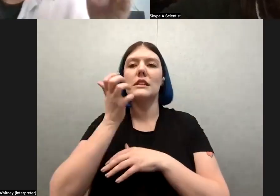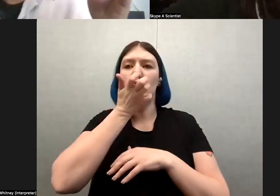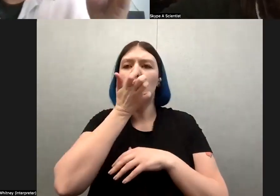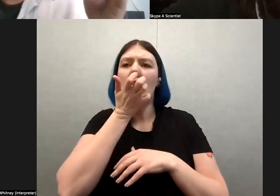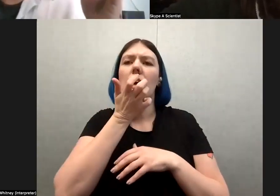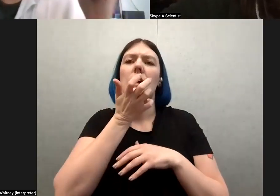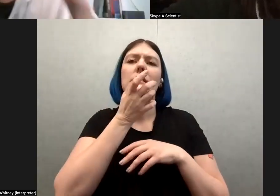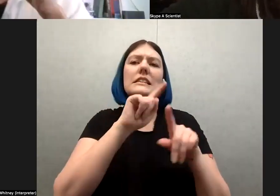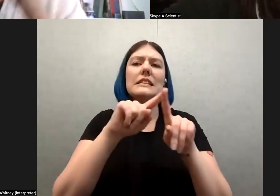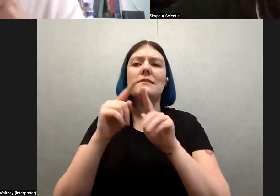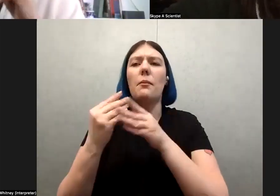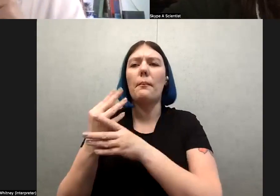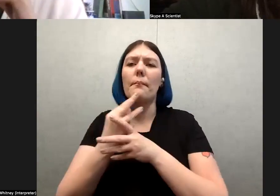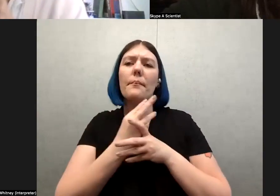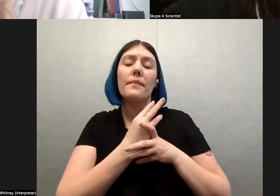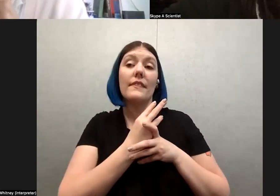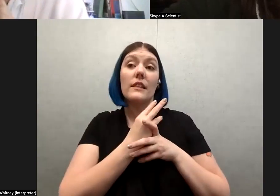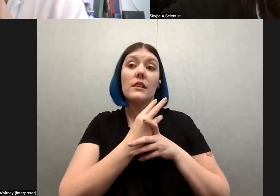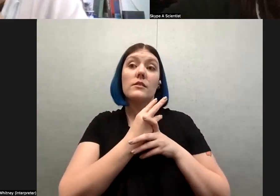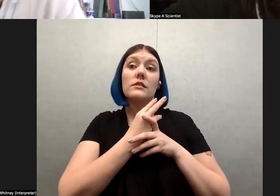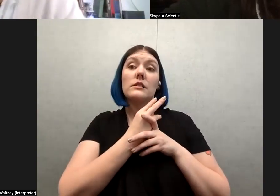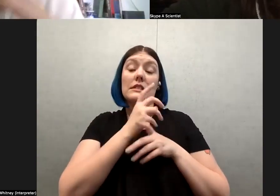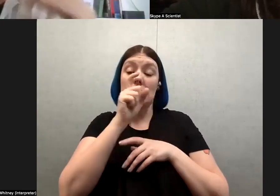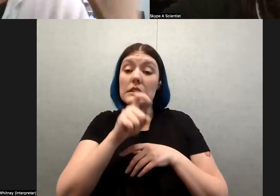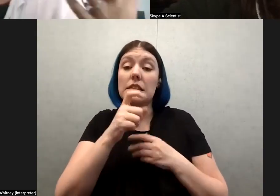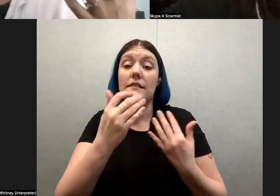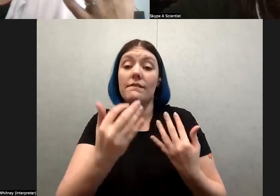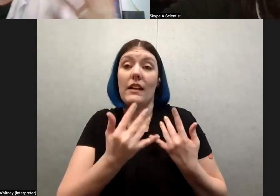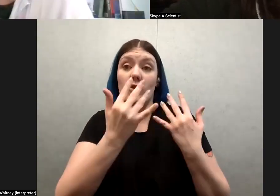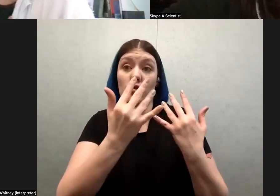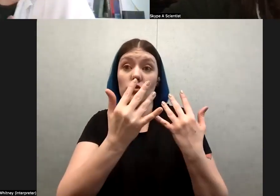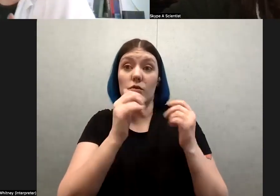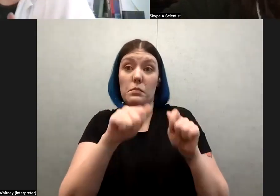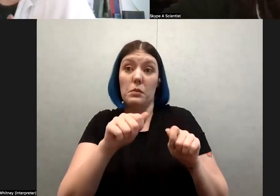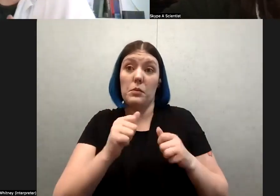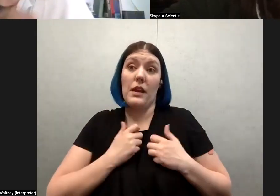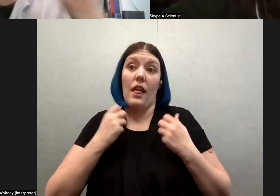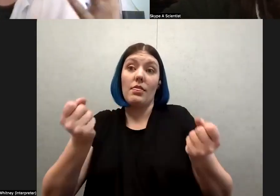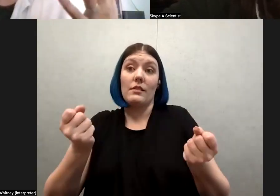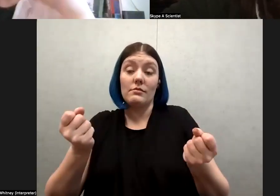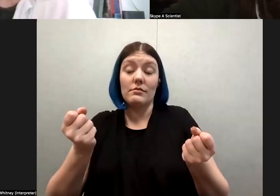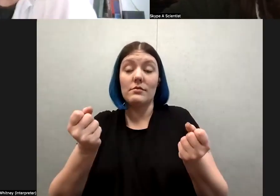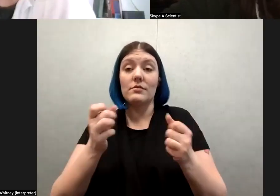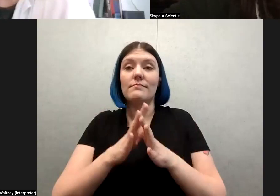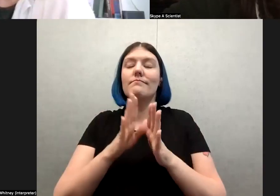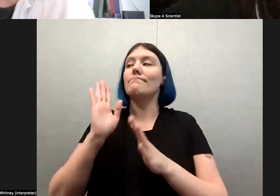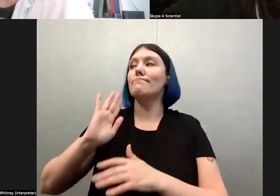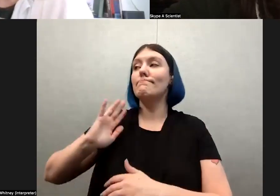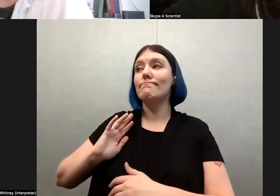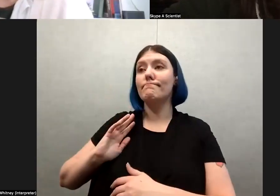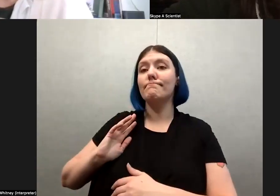different vegetation types actually depend on fire to be healthy. And so historically,